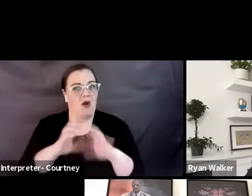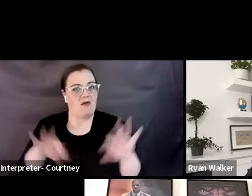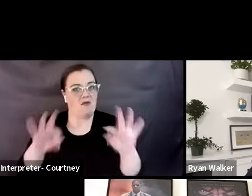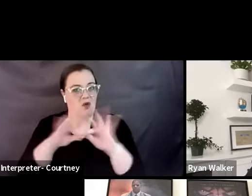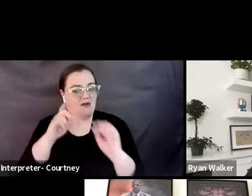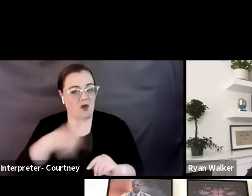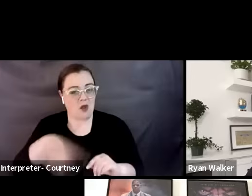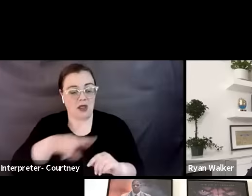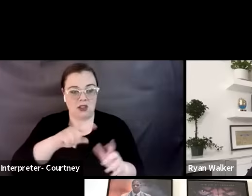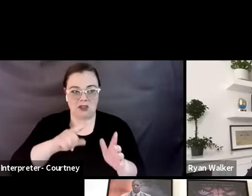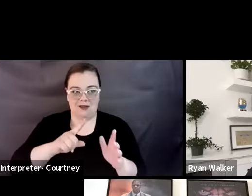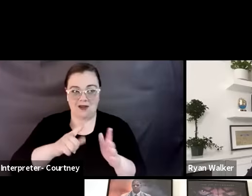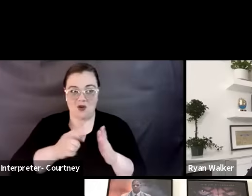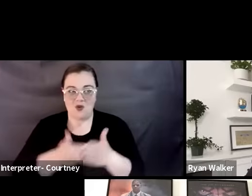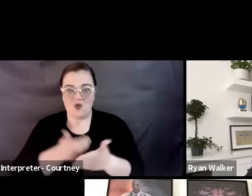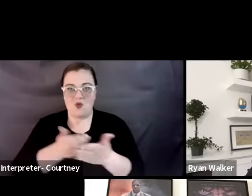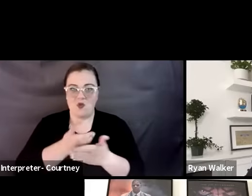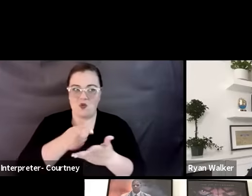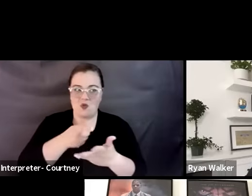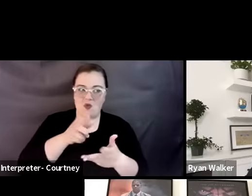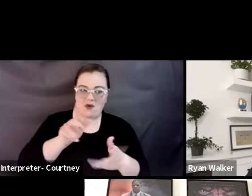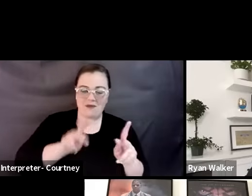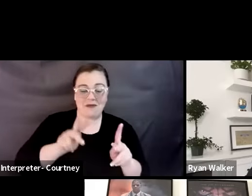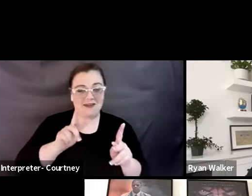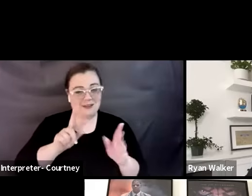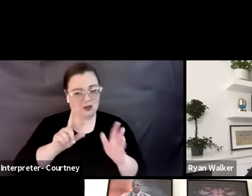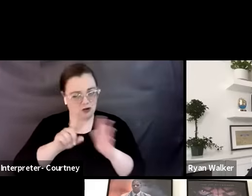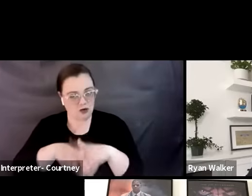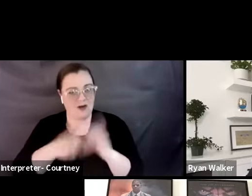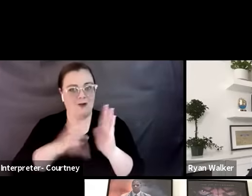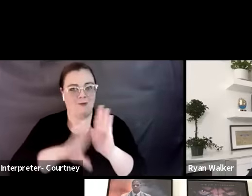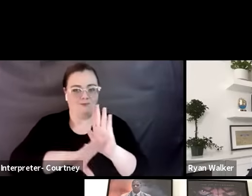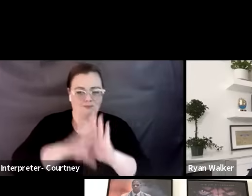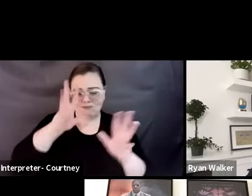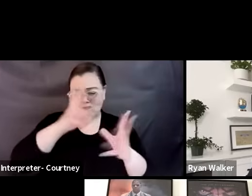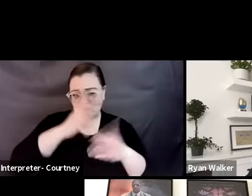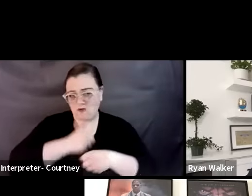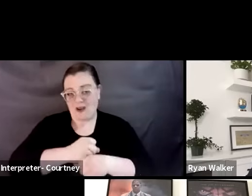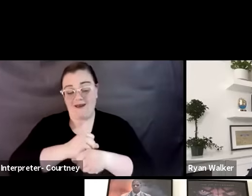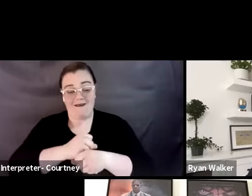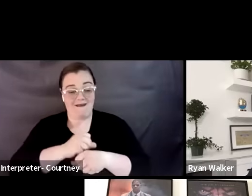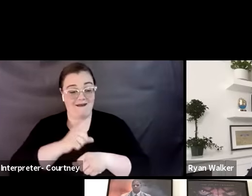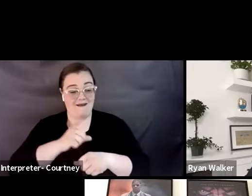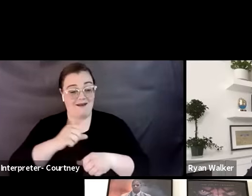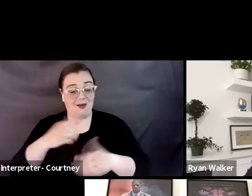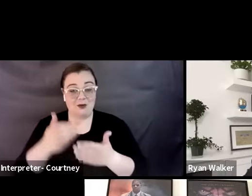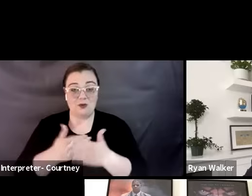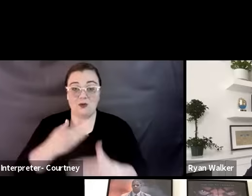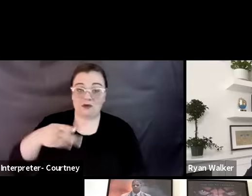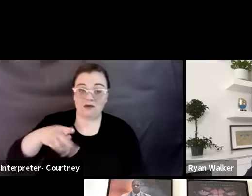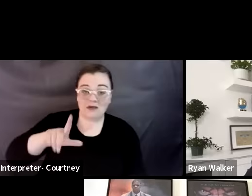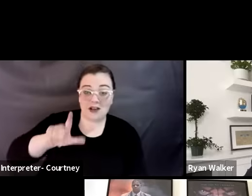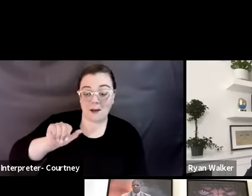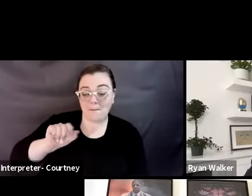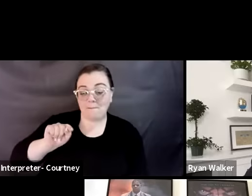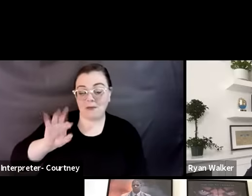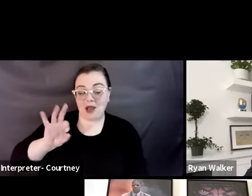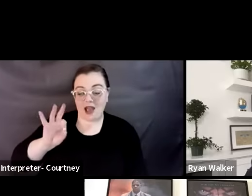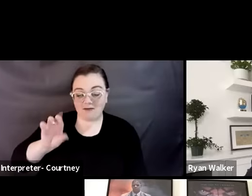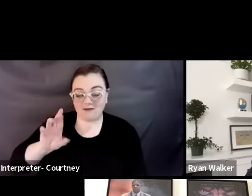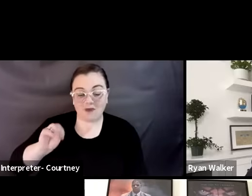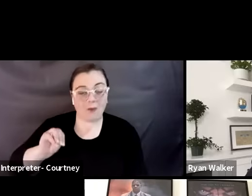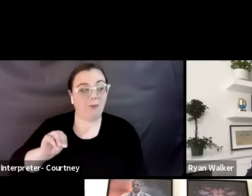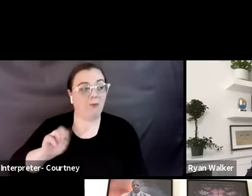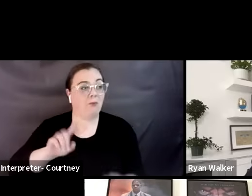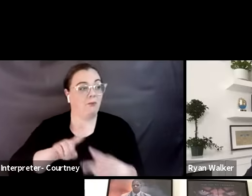are creating their own platform and their own brand and are reaching numbers of people that we can't match